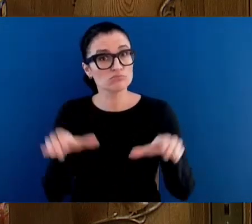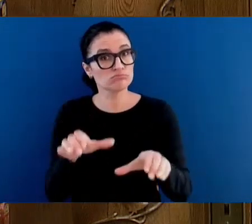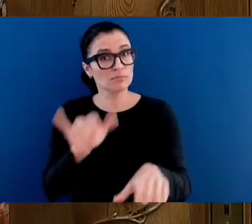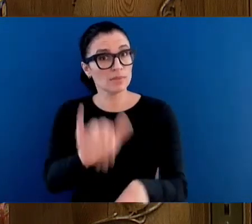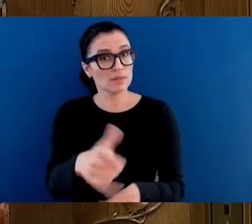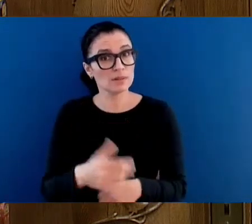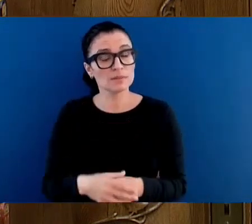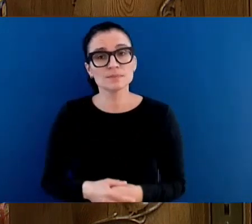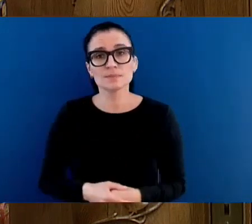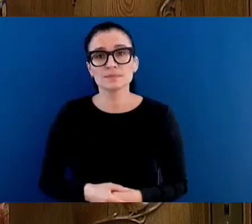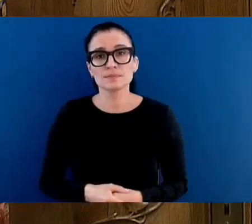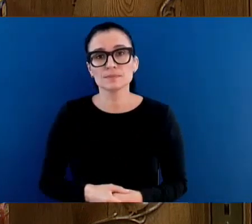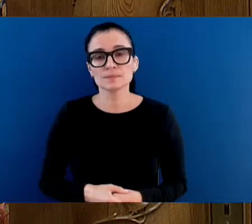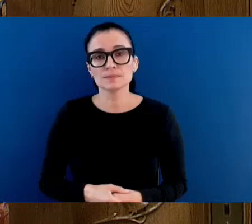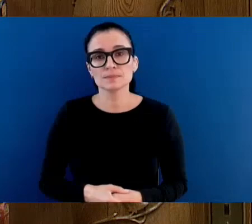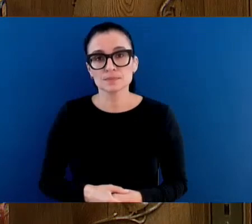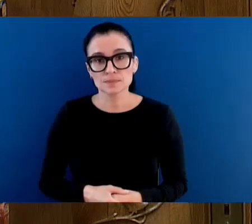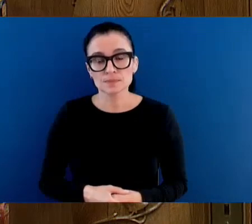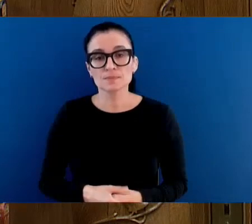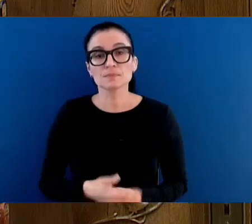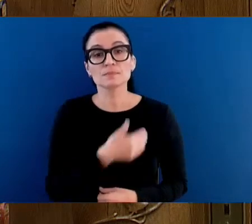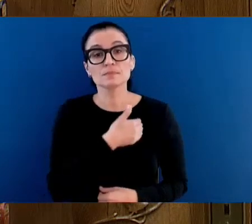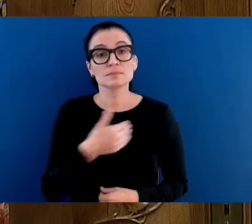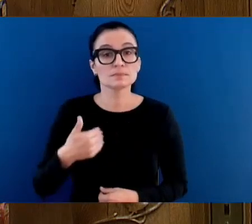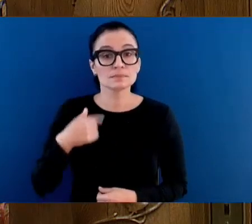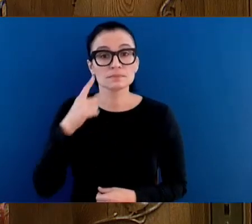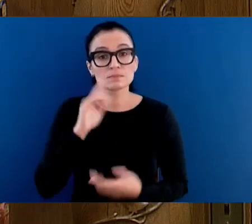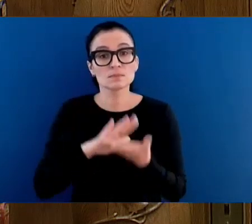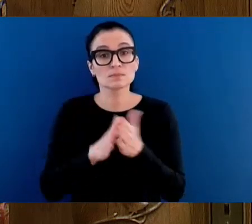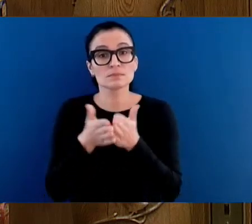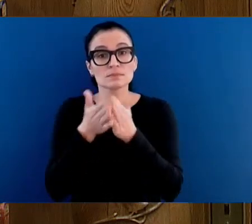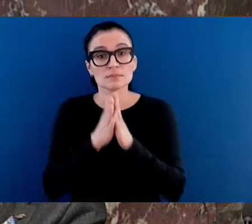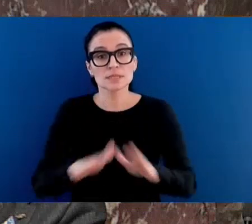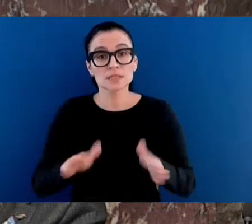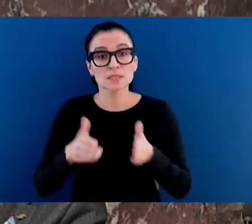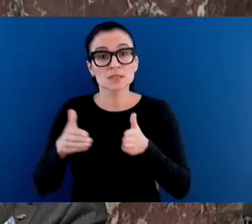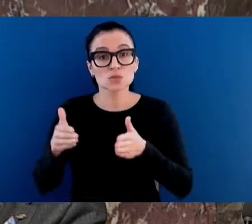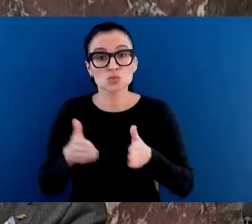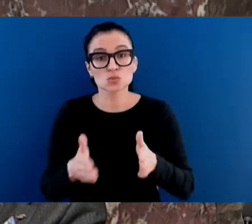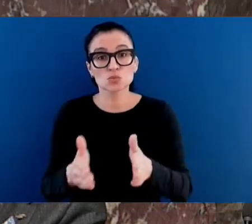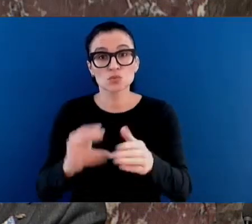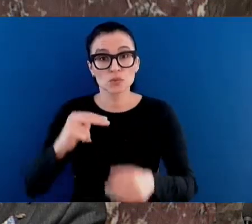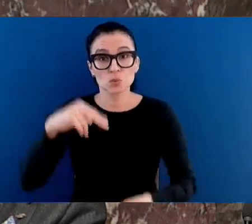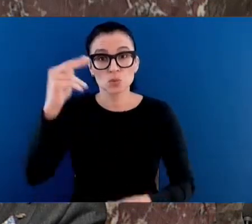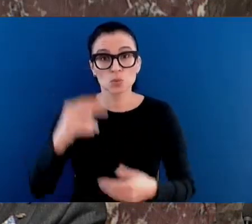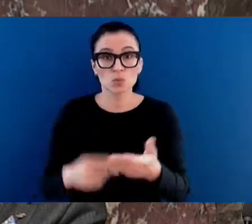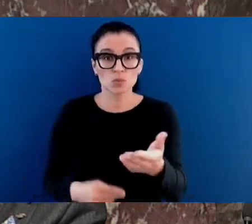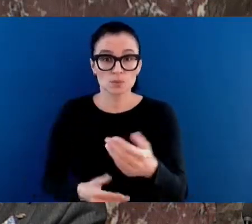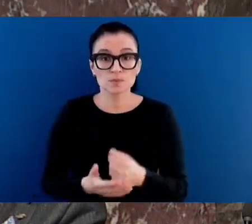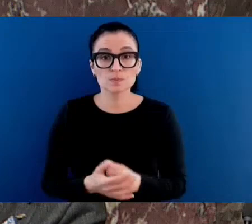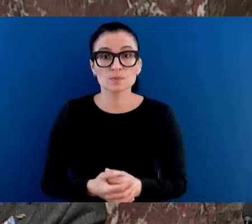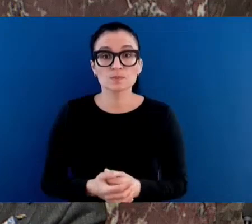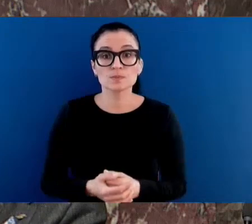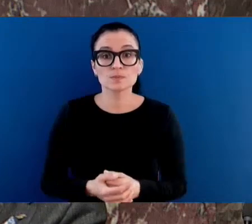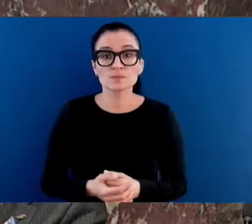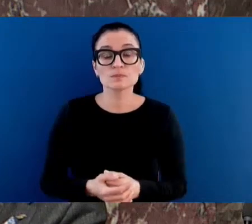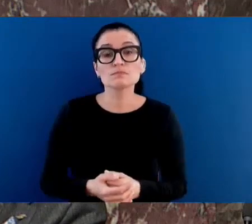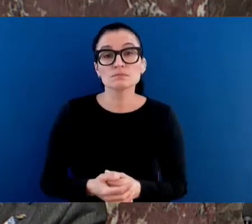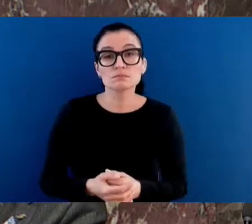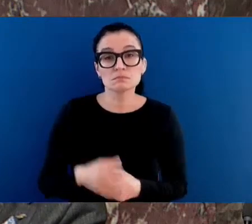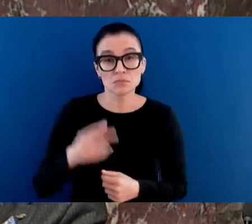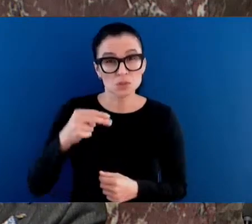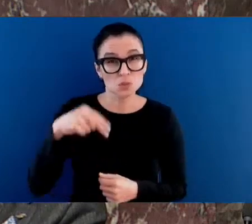Member for Peace River North. Yeah, thanks, Honourable Speaker. Well, there has been rain in the northeast, and it has helped the forest fire